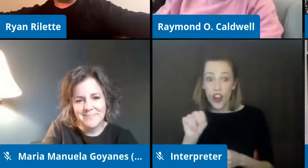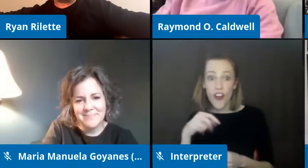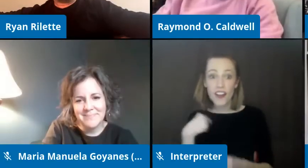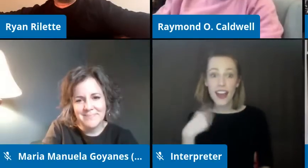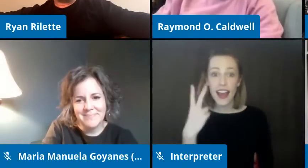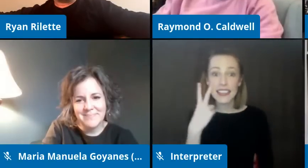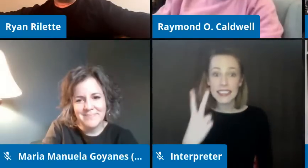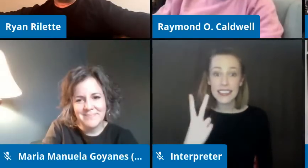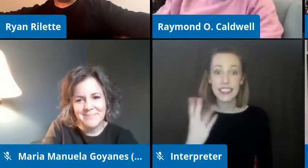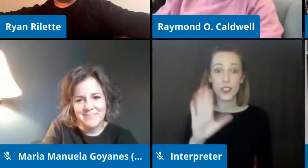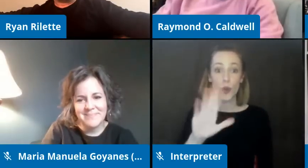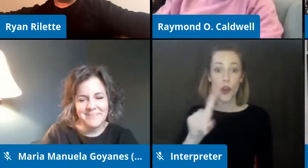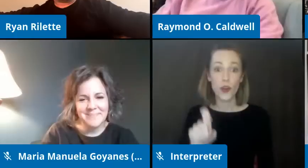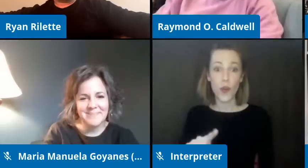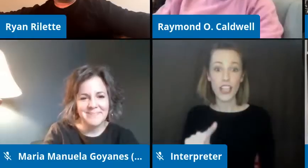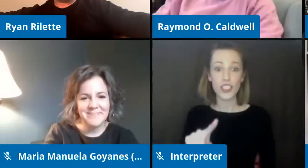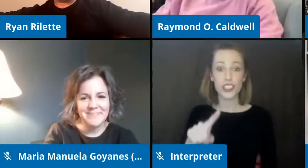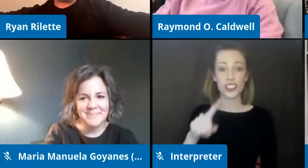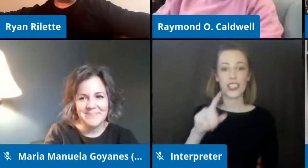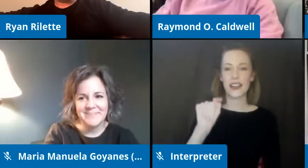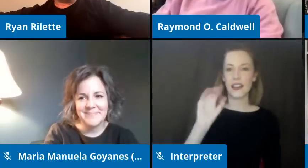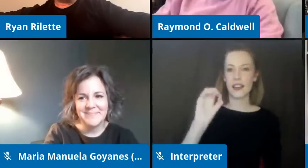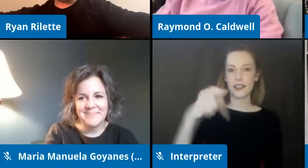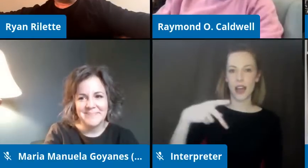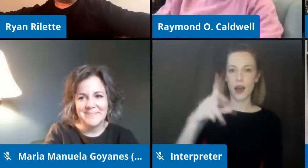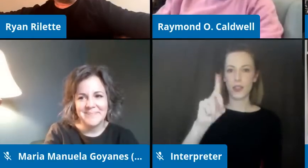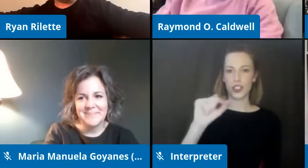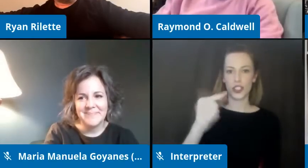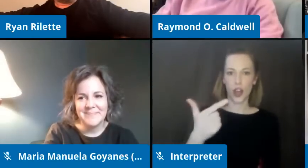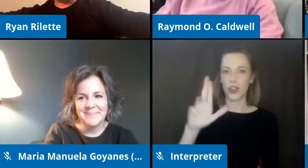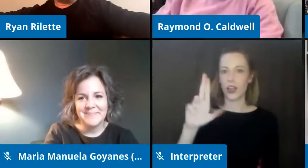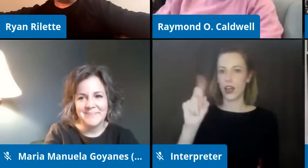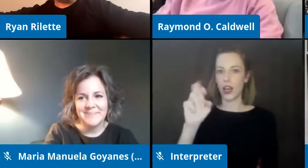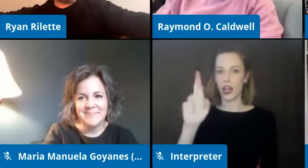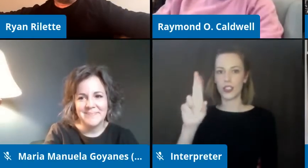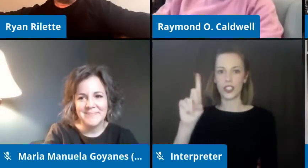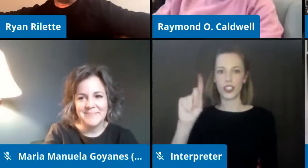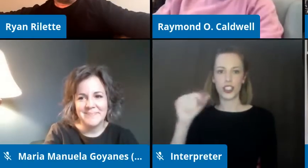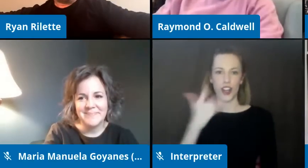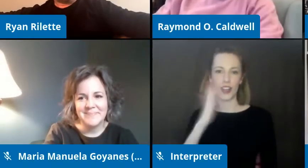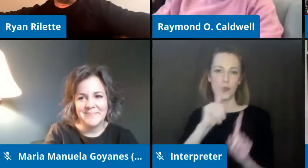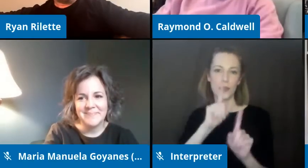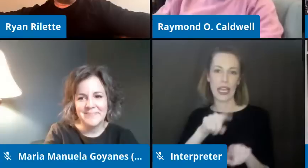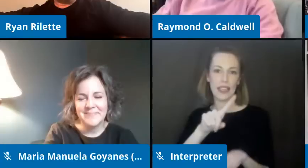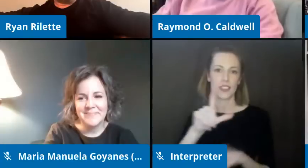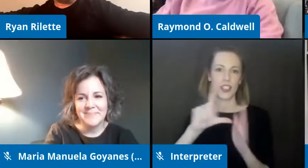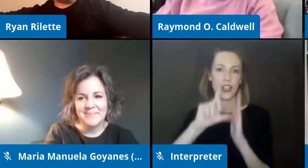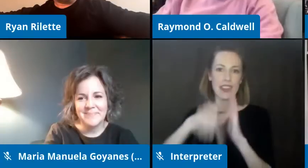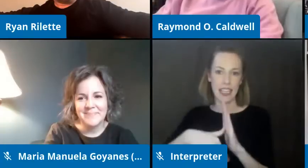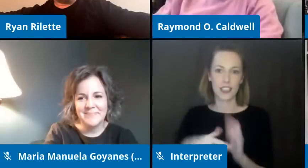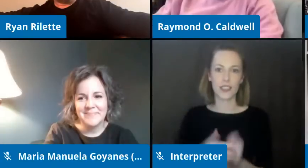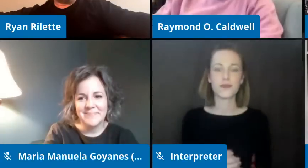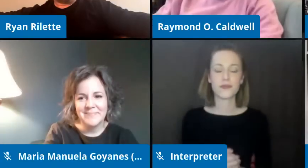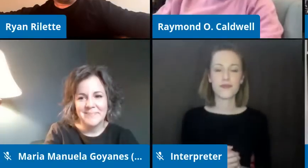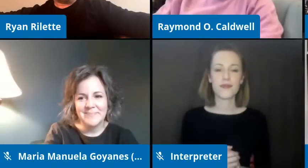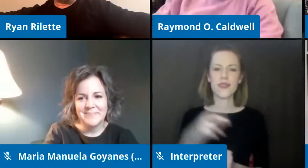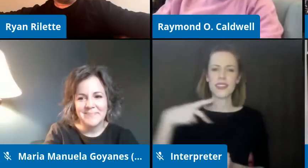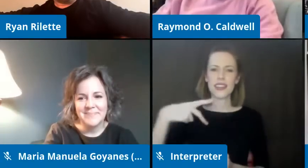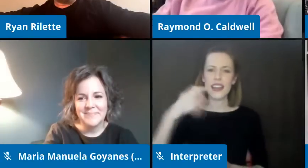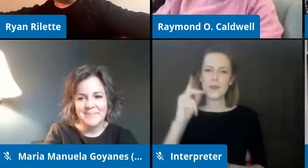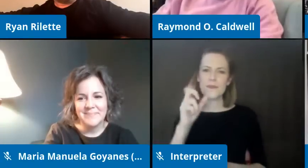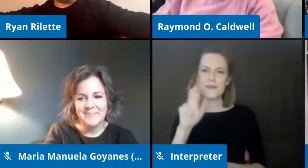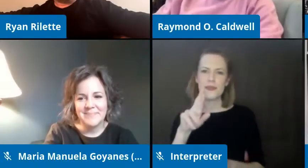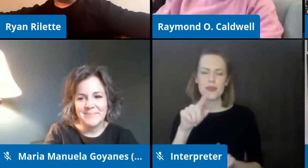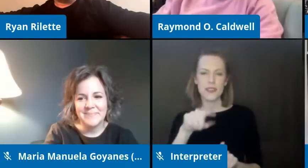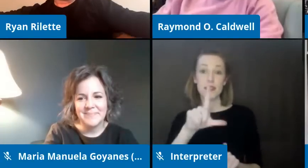Top Dog Underdog later. And I have Lisa Traeger is remonstrating with me. She says, Peter, only is a suburb,